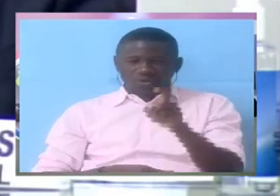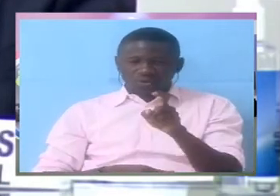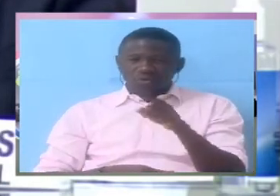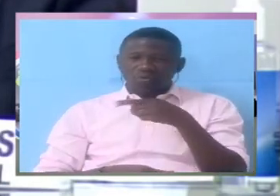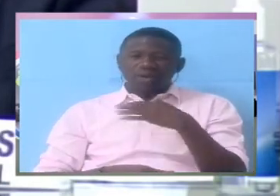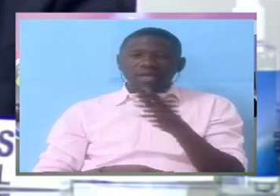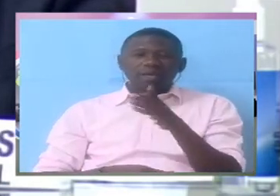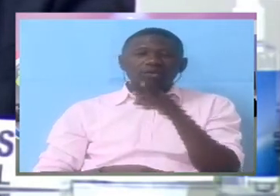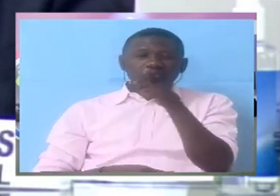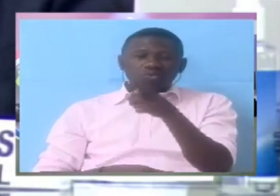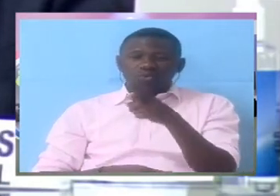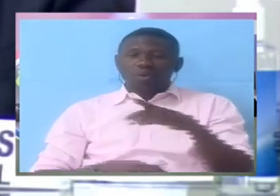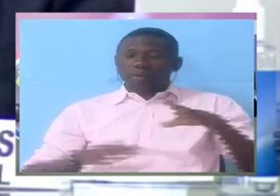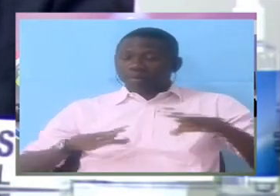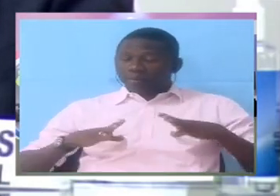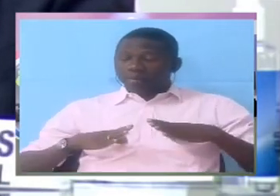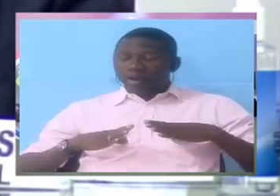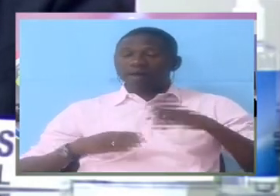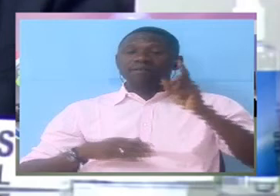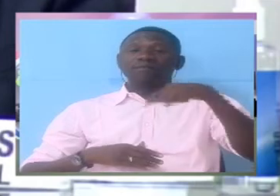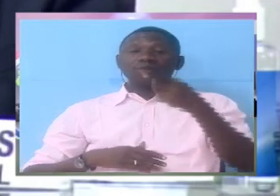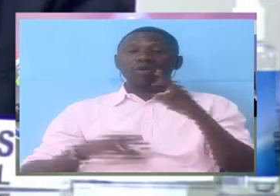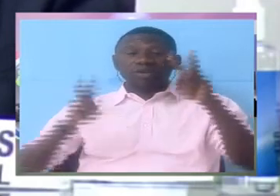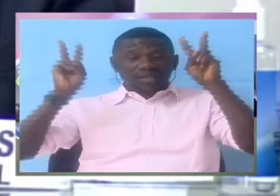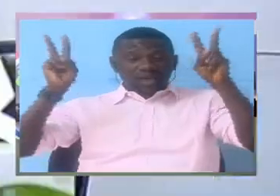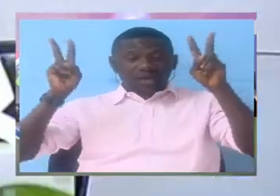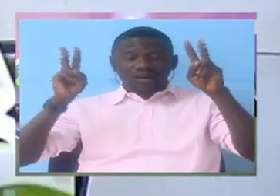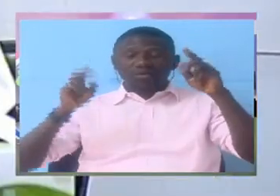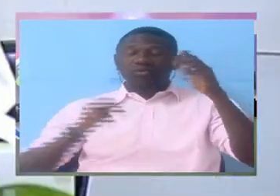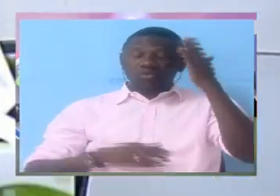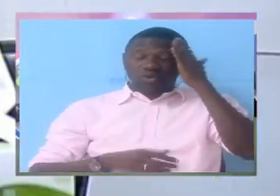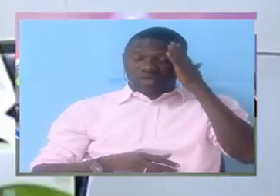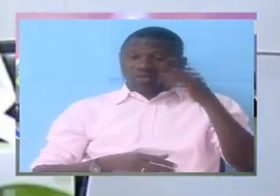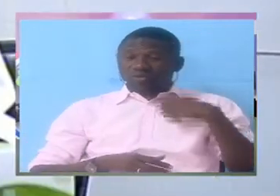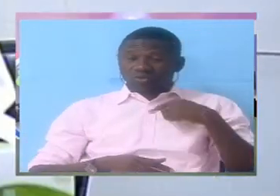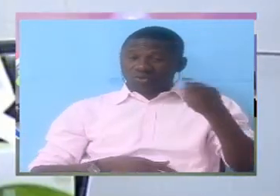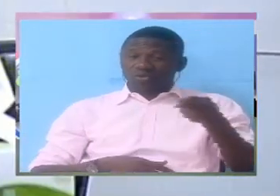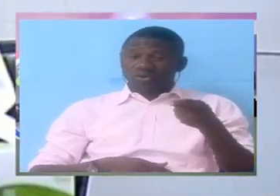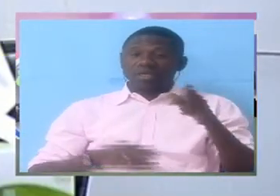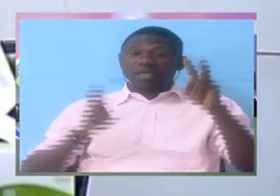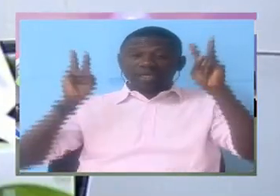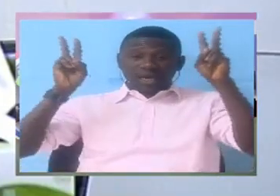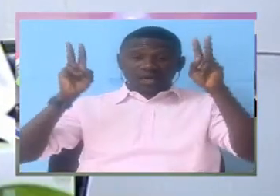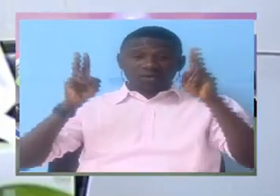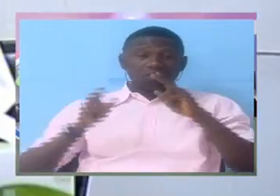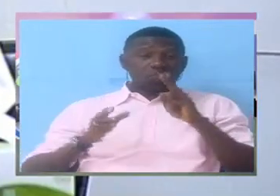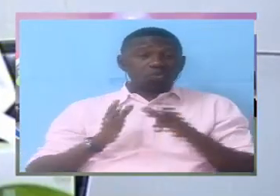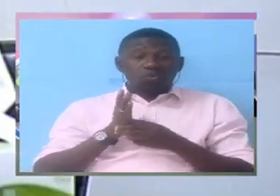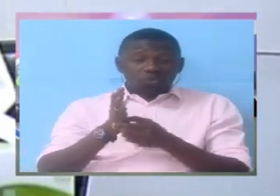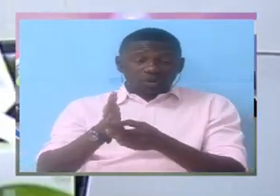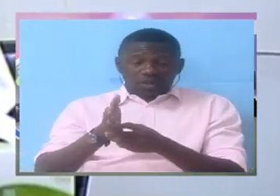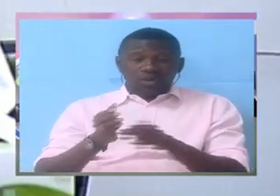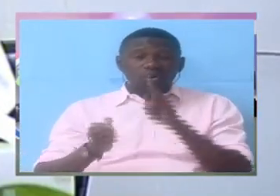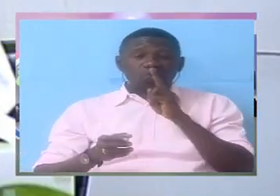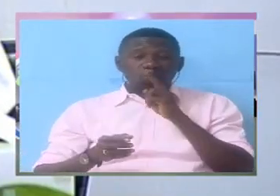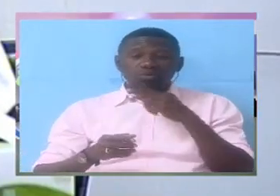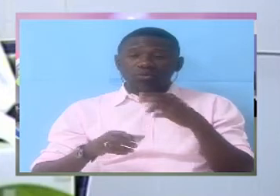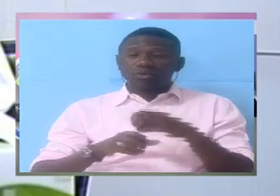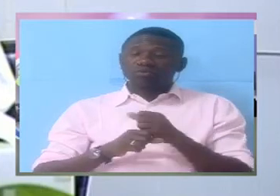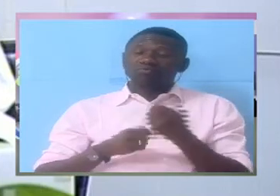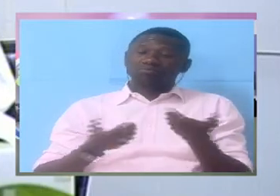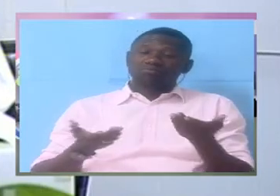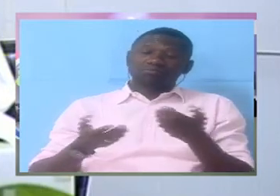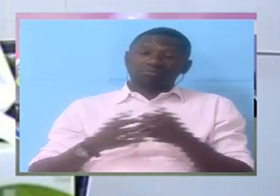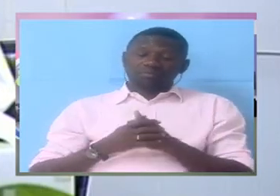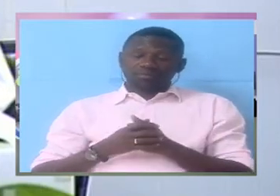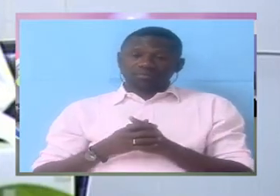full knowledge that it was going to be him. Yeah. Who's yeah. going to take over. Yeah. Ngin karo mangi nyinde go fo yalo ne ba fo ngunu ngono nyi mo be yalo